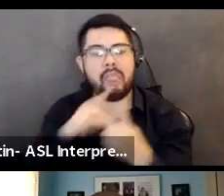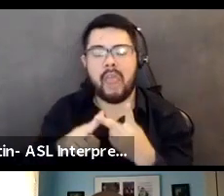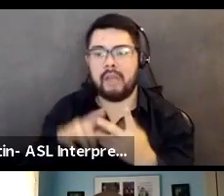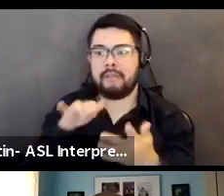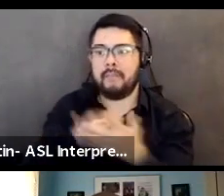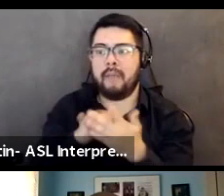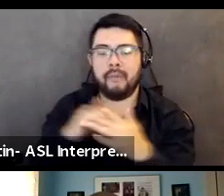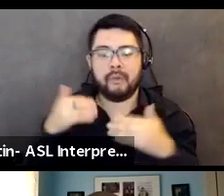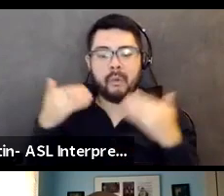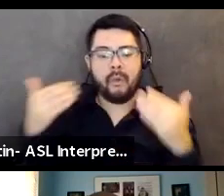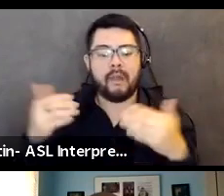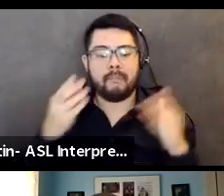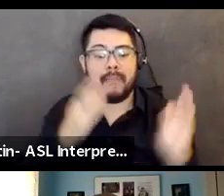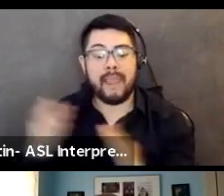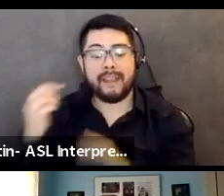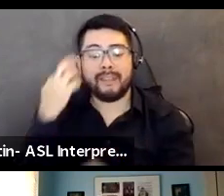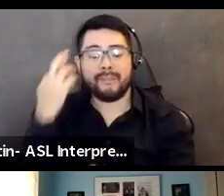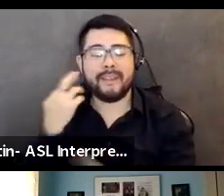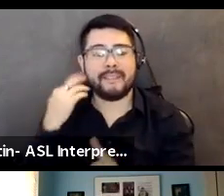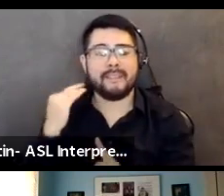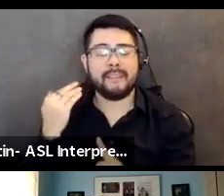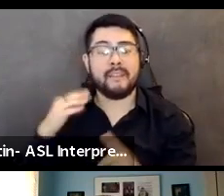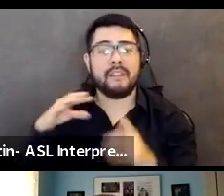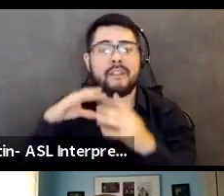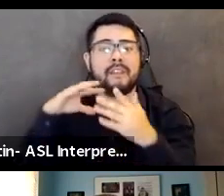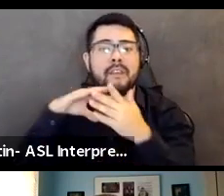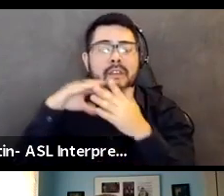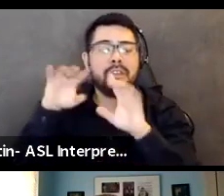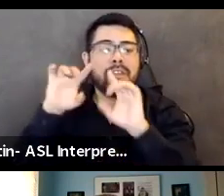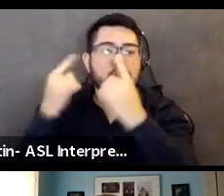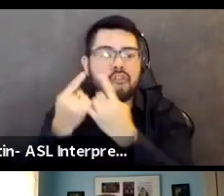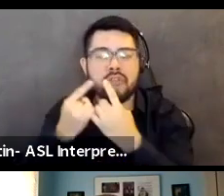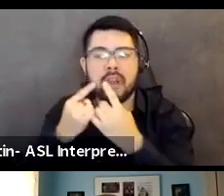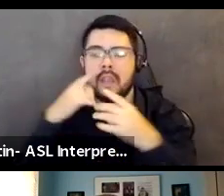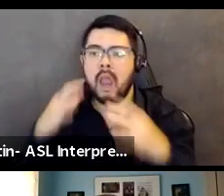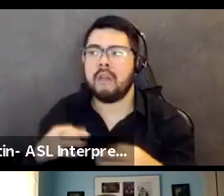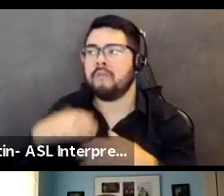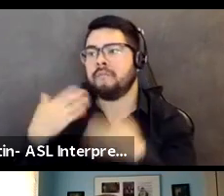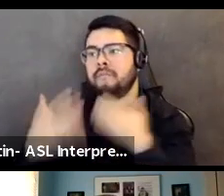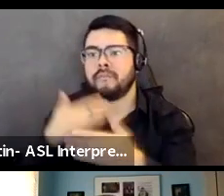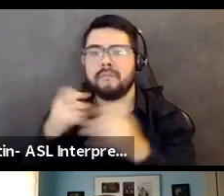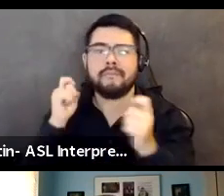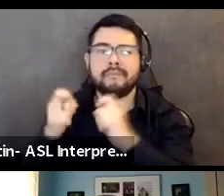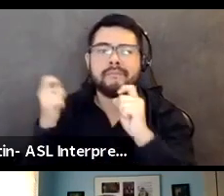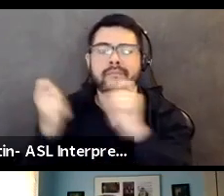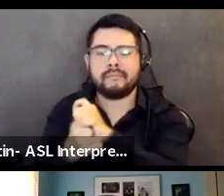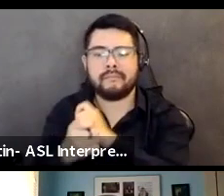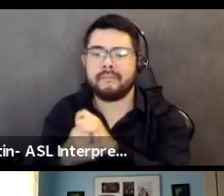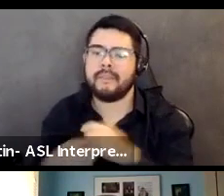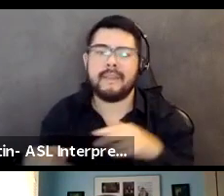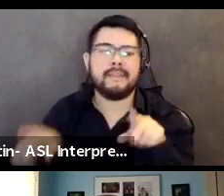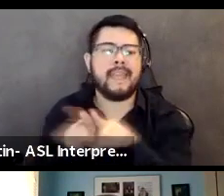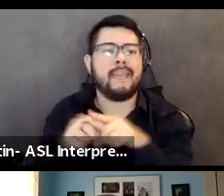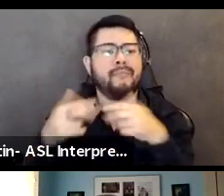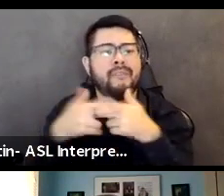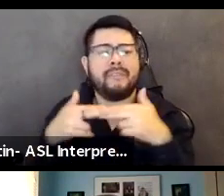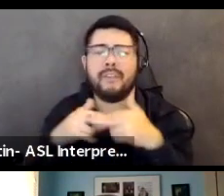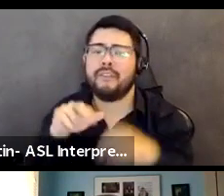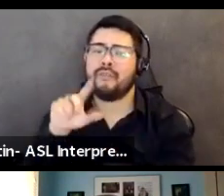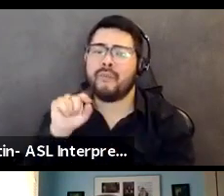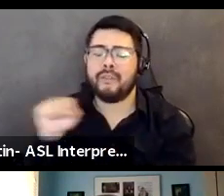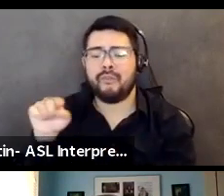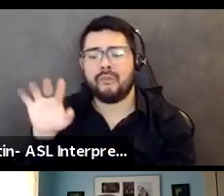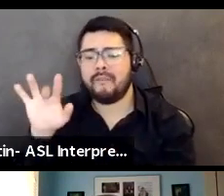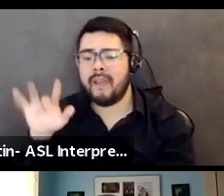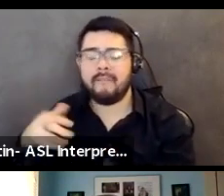district wasted hours of our time on modules and pd's composed of the exact same 20 to 25 slides on top of that